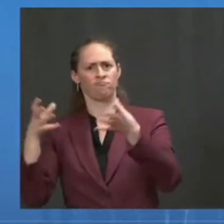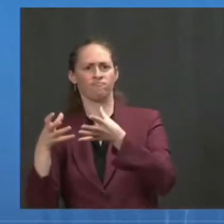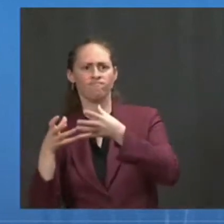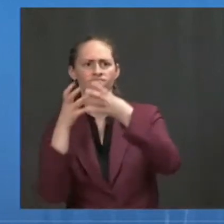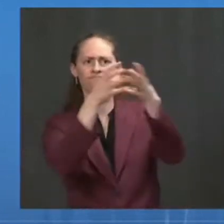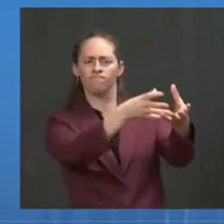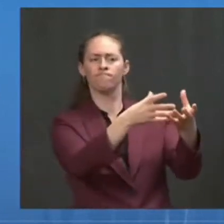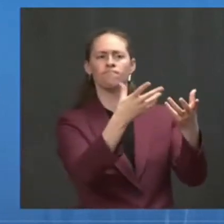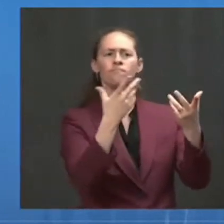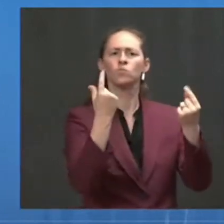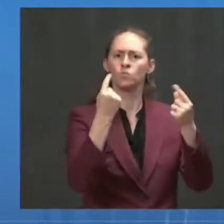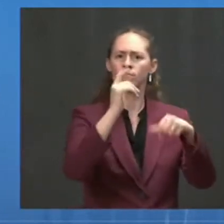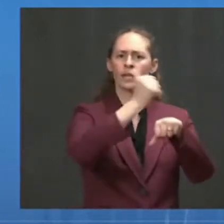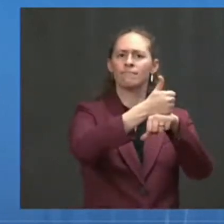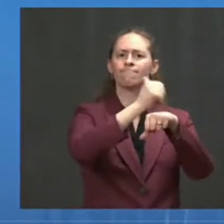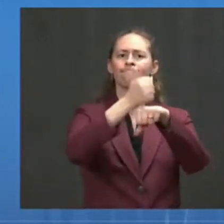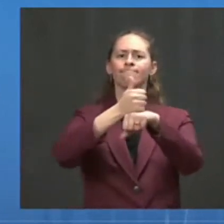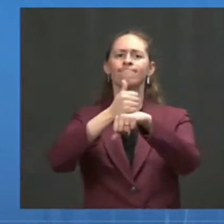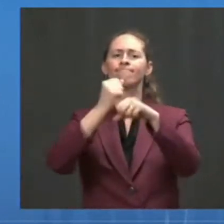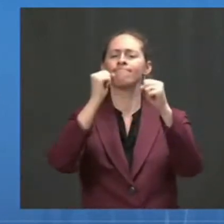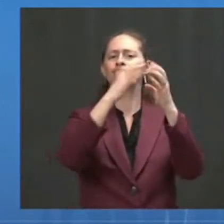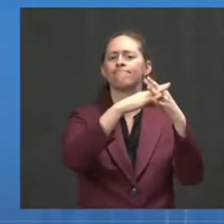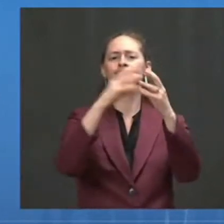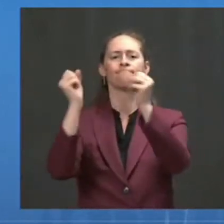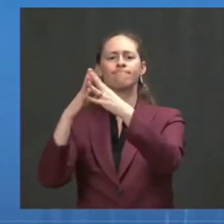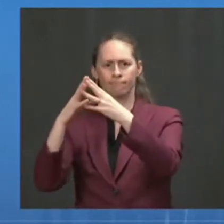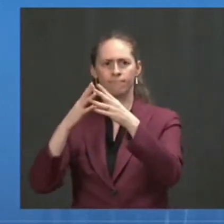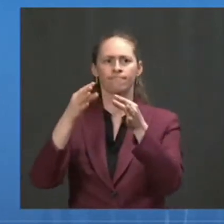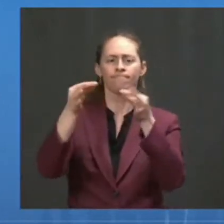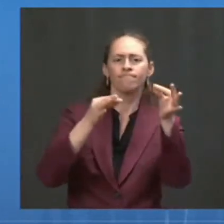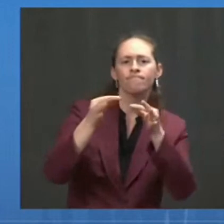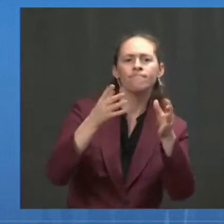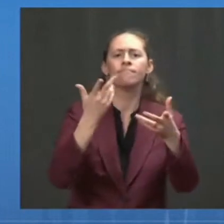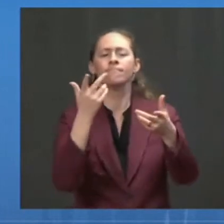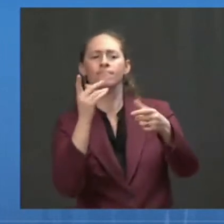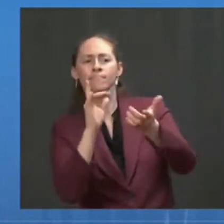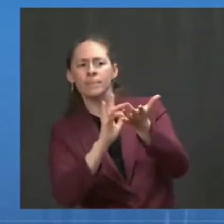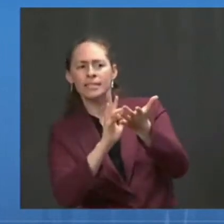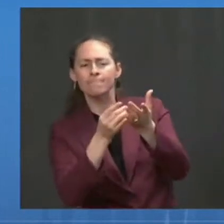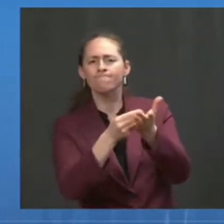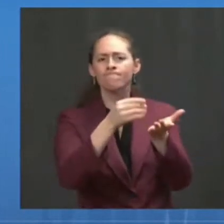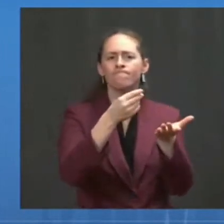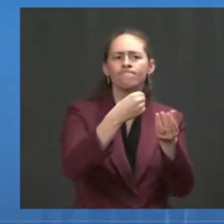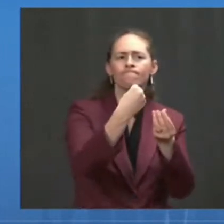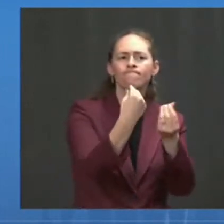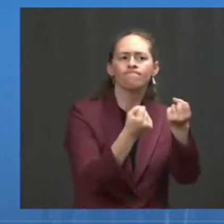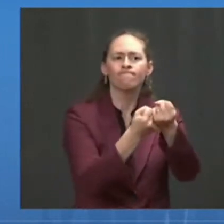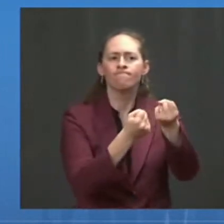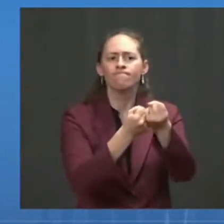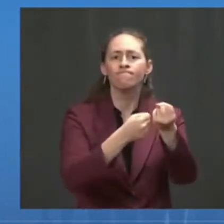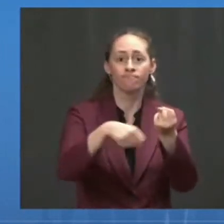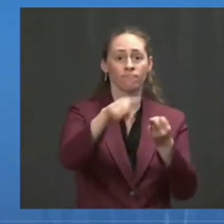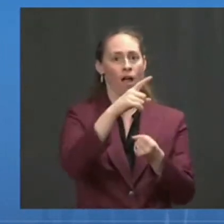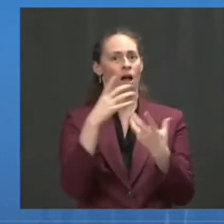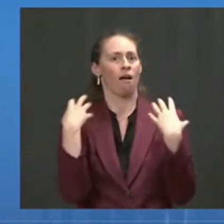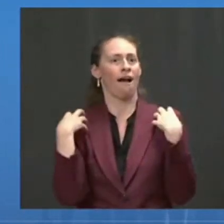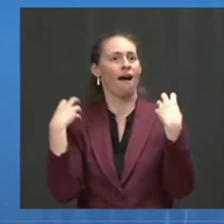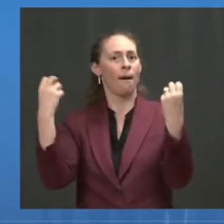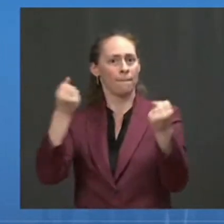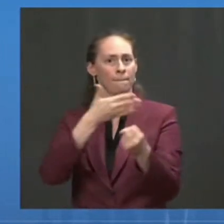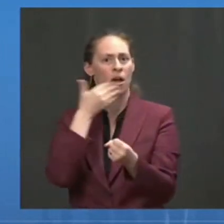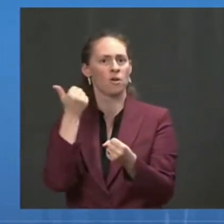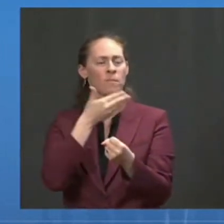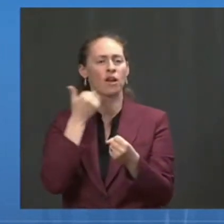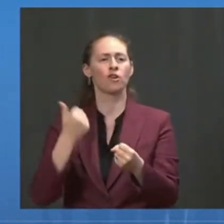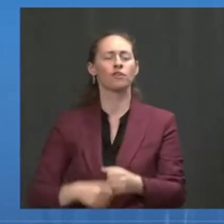run 2 sites to provide these treatments. And those efforts are paying off. Of the COVID positive patients